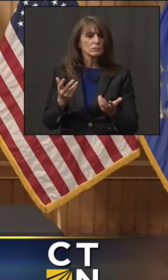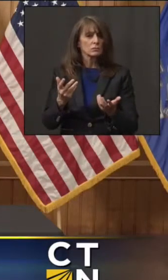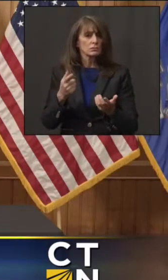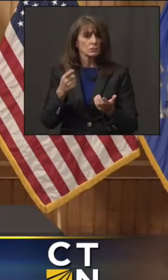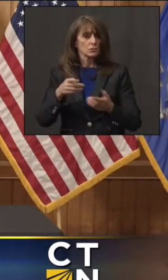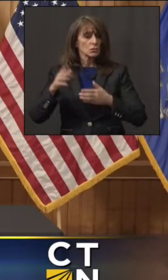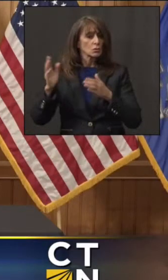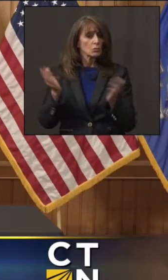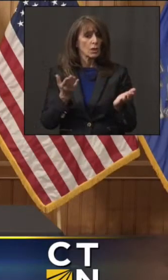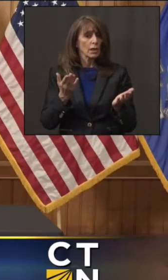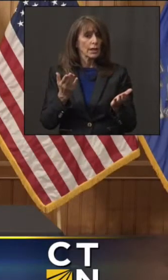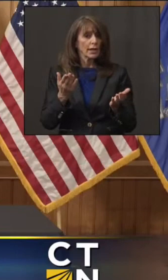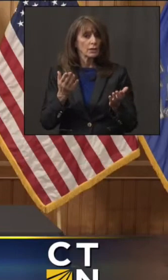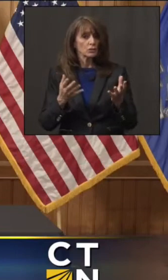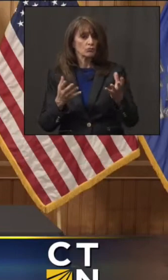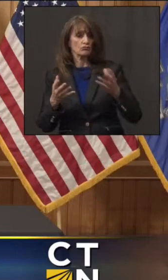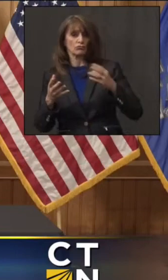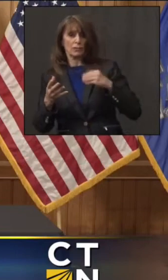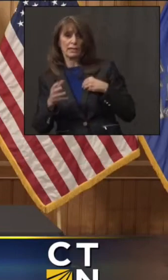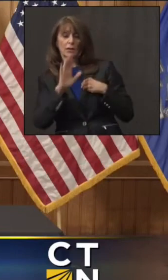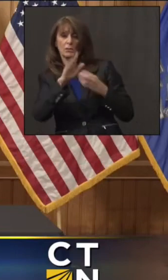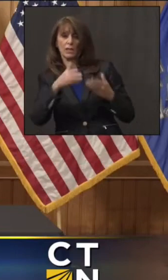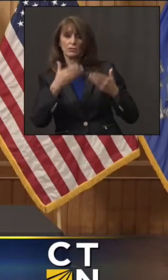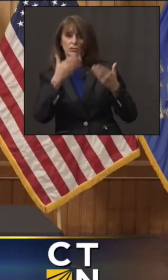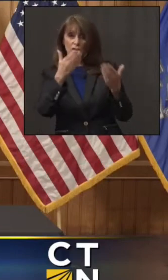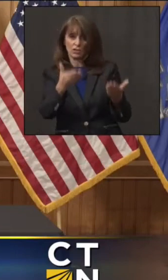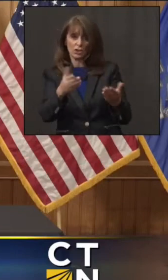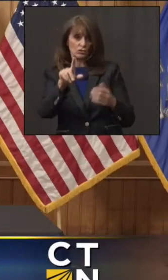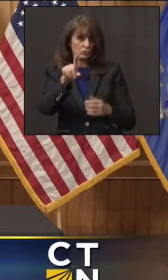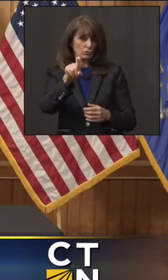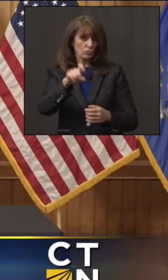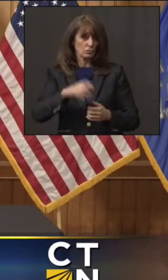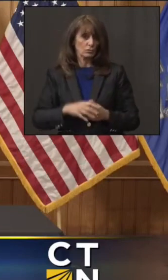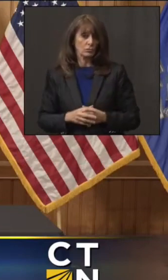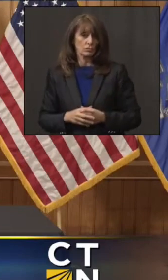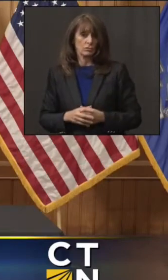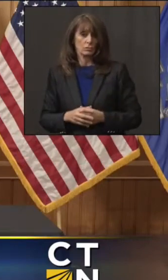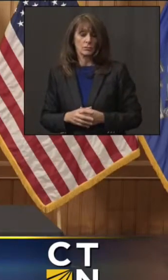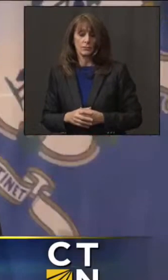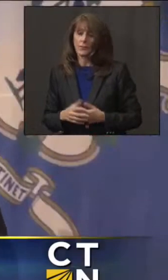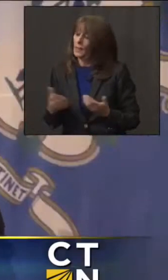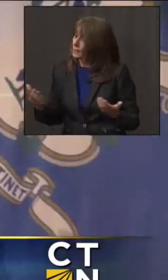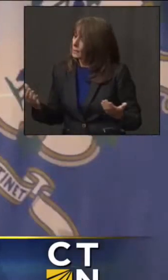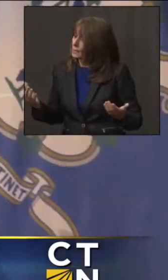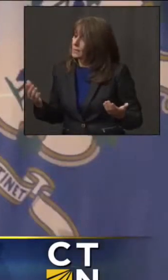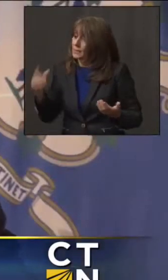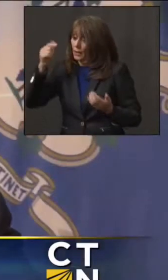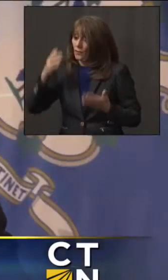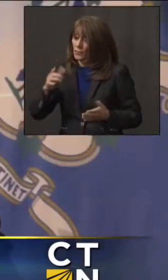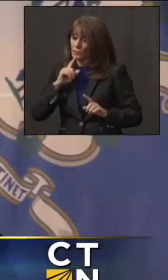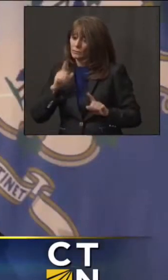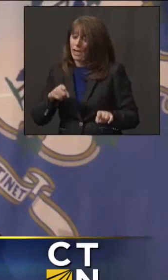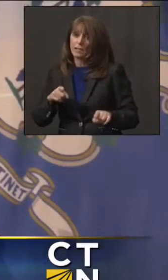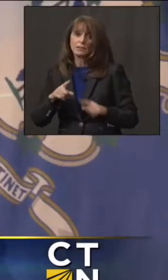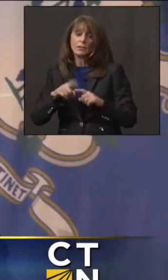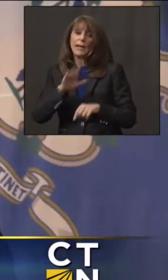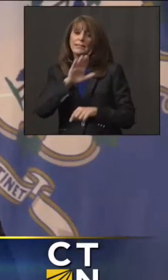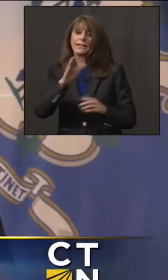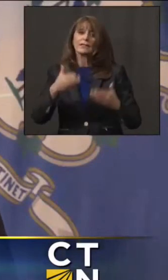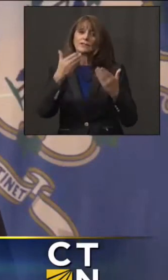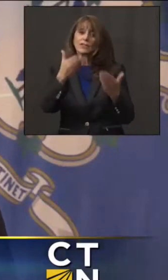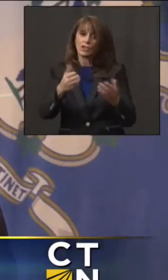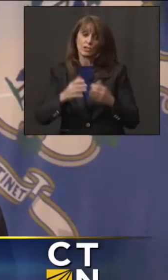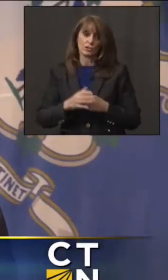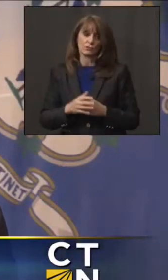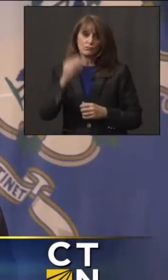to incorporate any of their suggestions into your actual approach here? Well, it depends on the suggestions, but look, I've spent